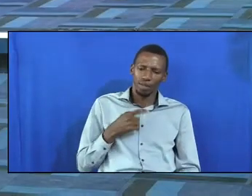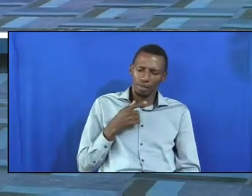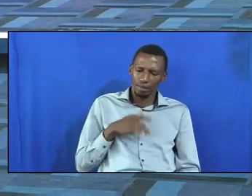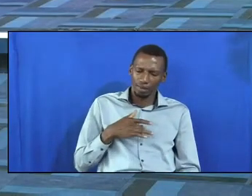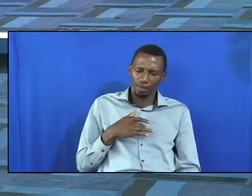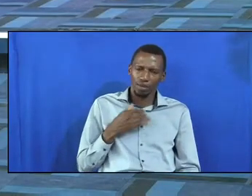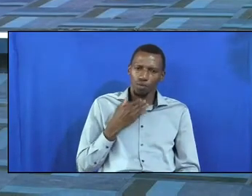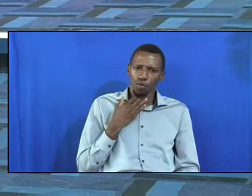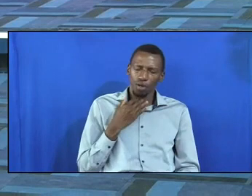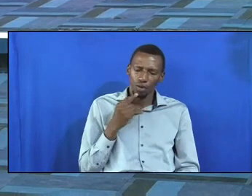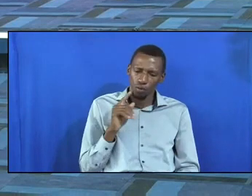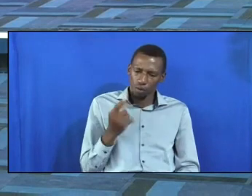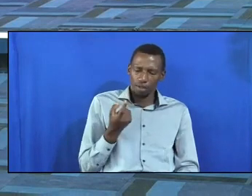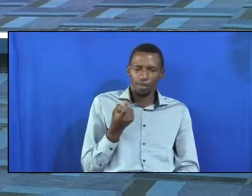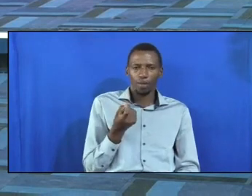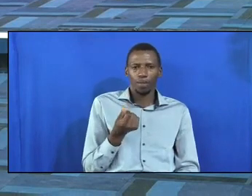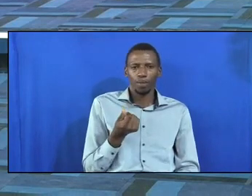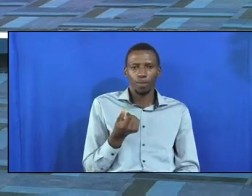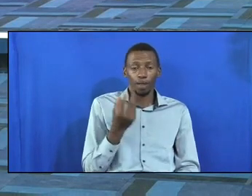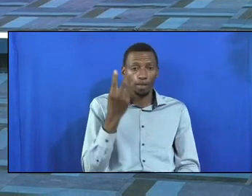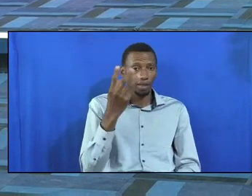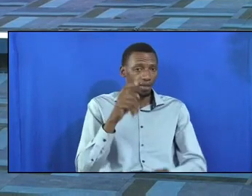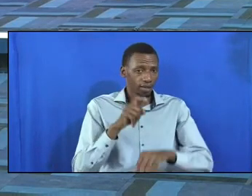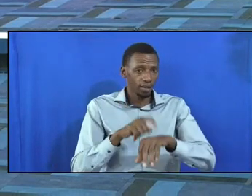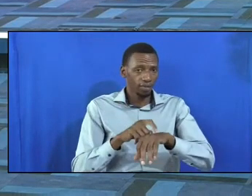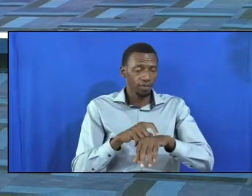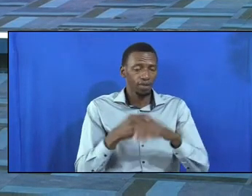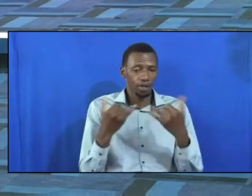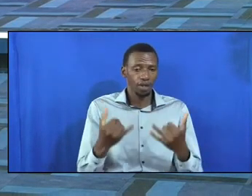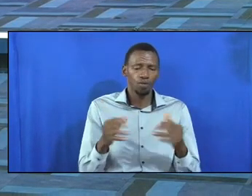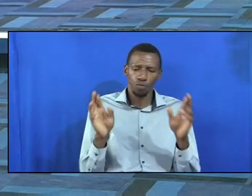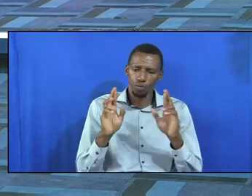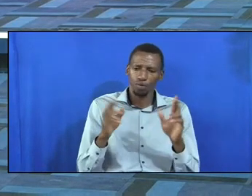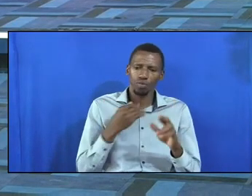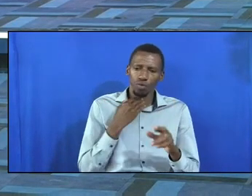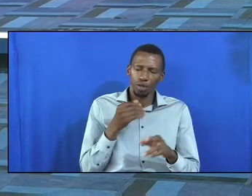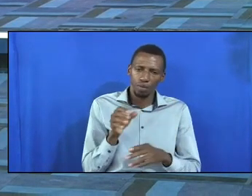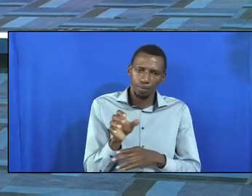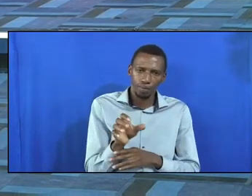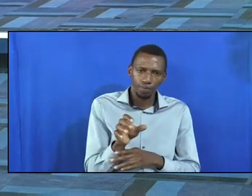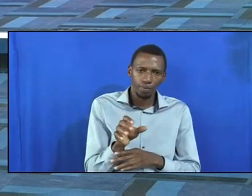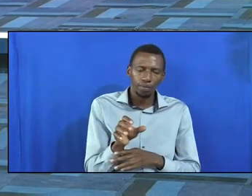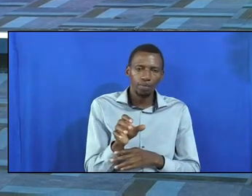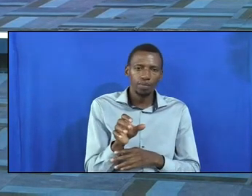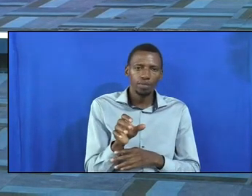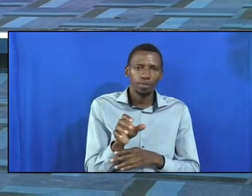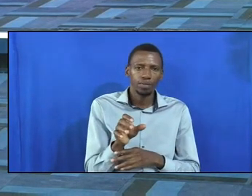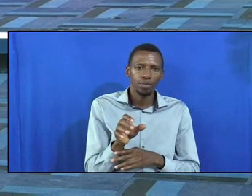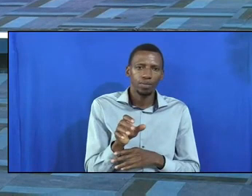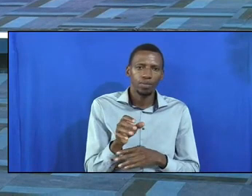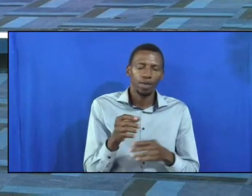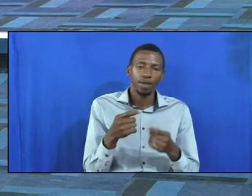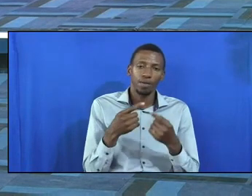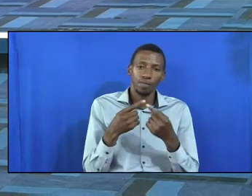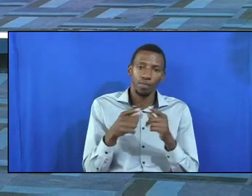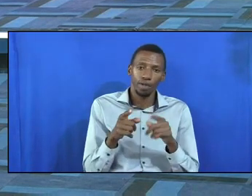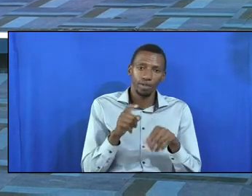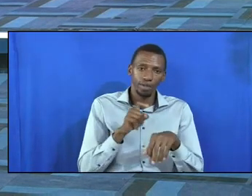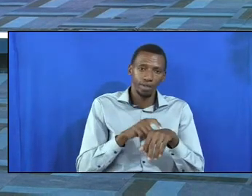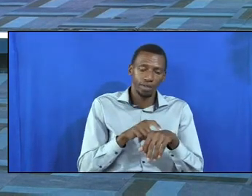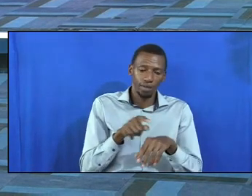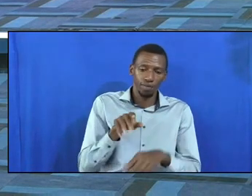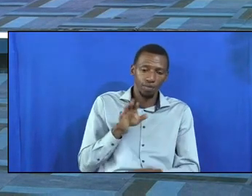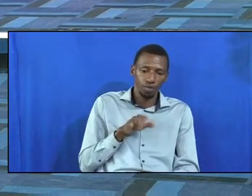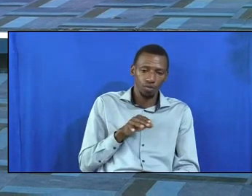time. She reached out. How many times now? 3 times. But you know, as she